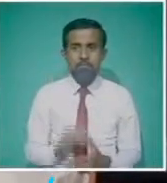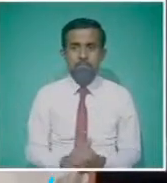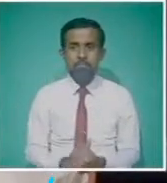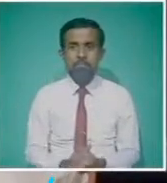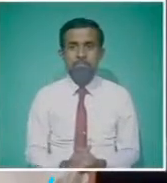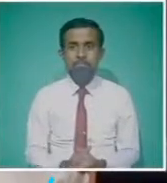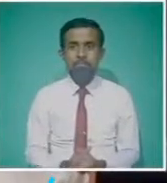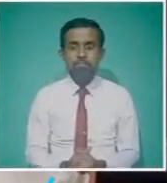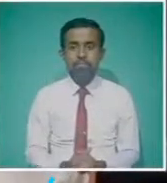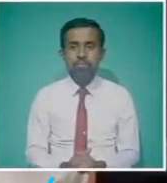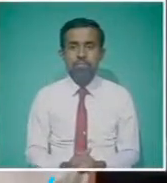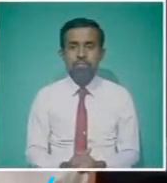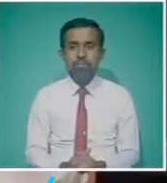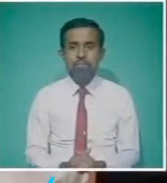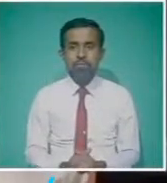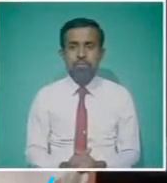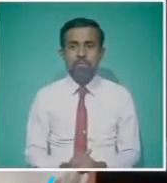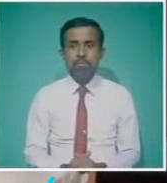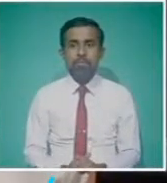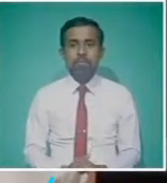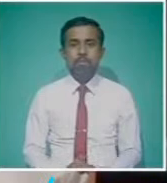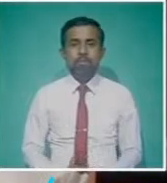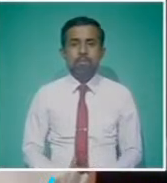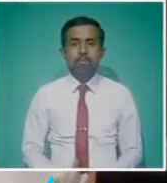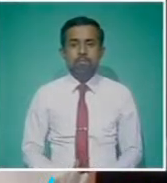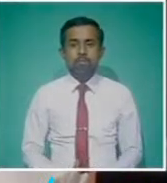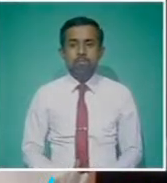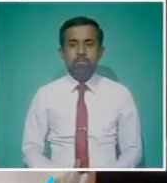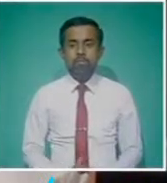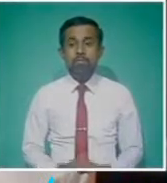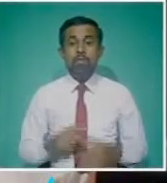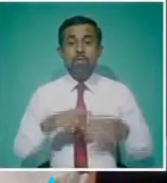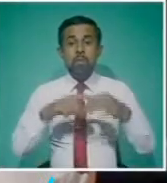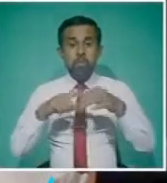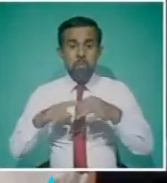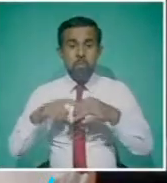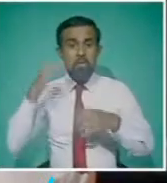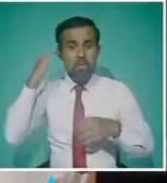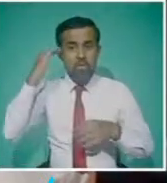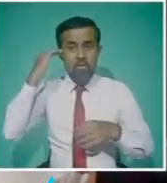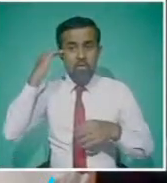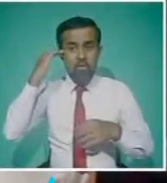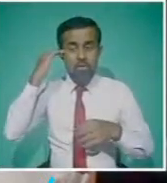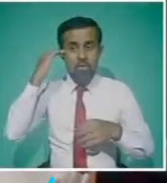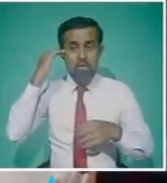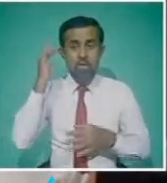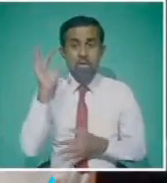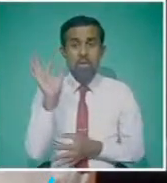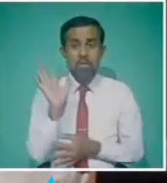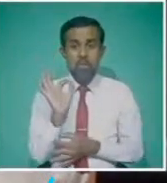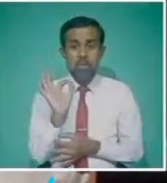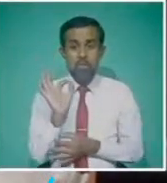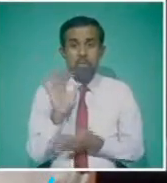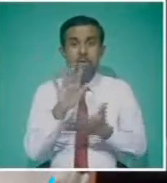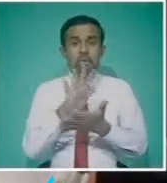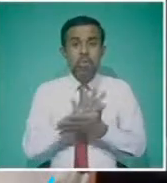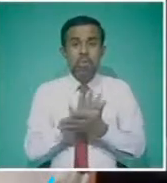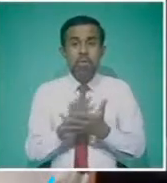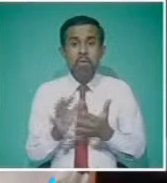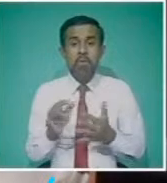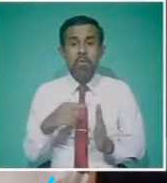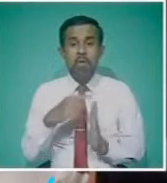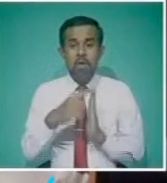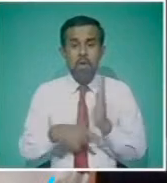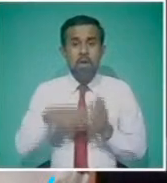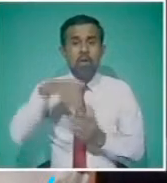Her Majesty presided over the Buddha Jayanti 2500 celebrations as the head of Ceylon, together with